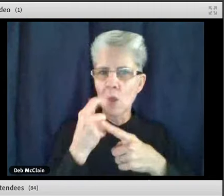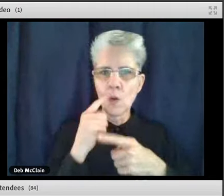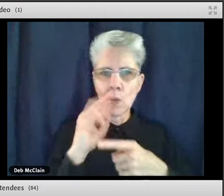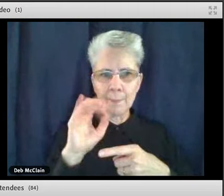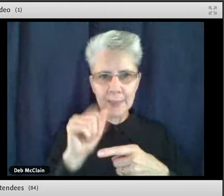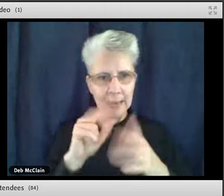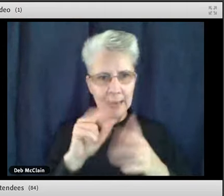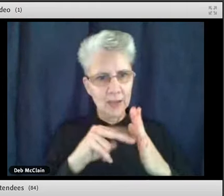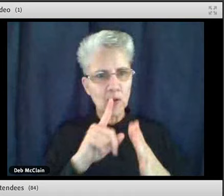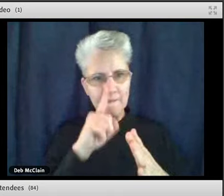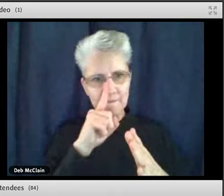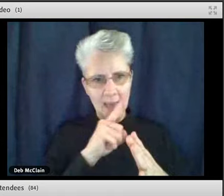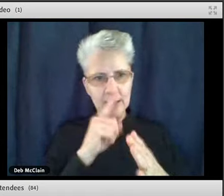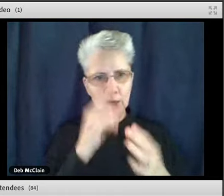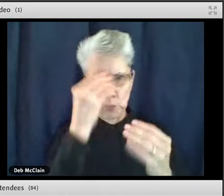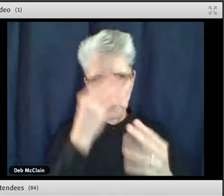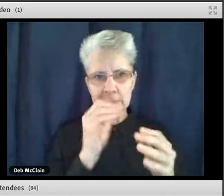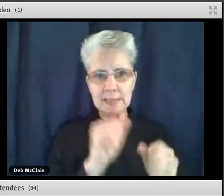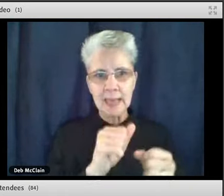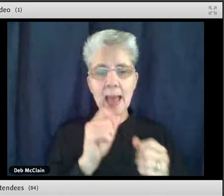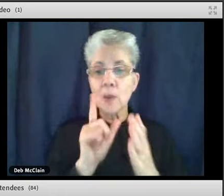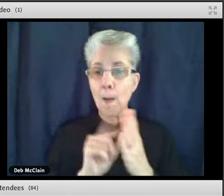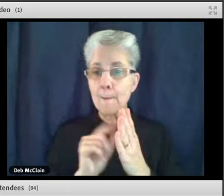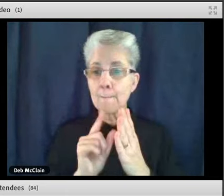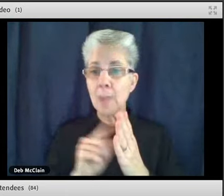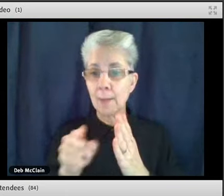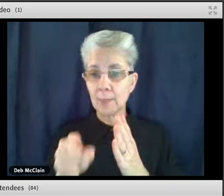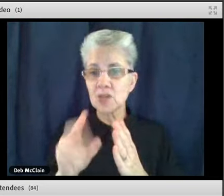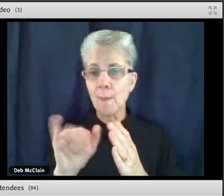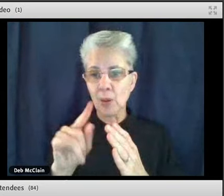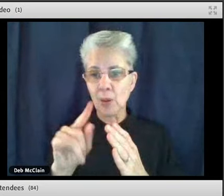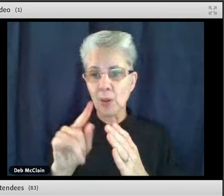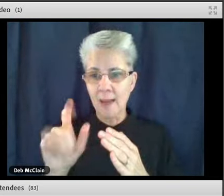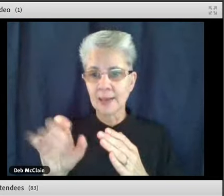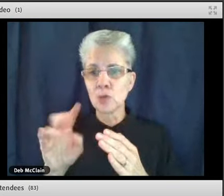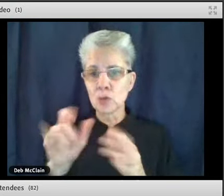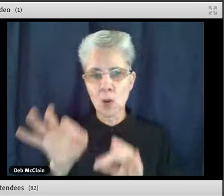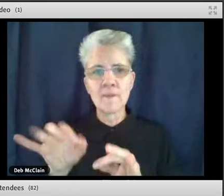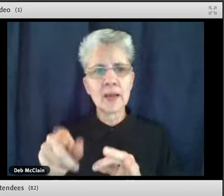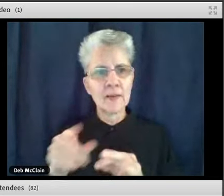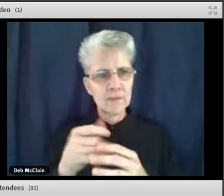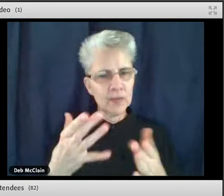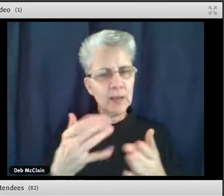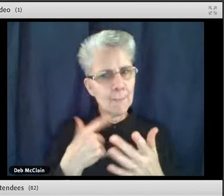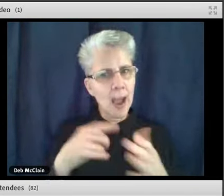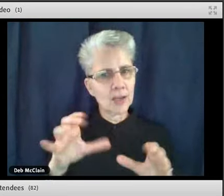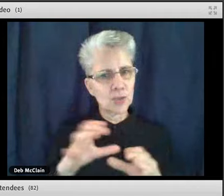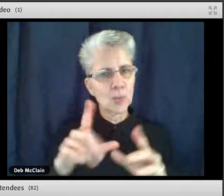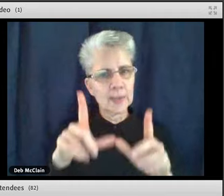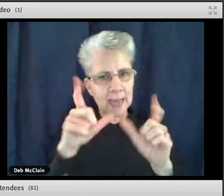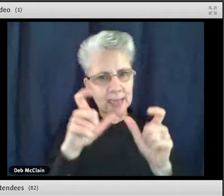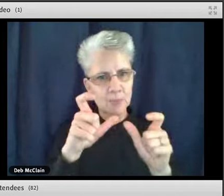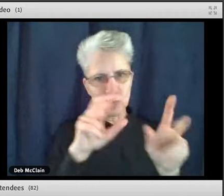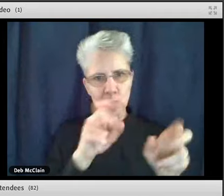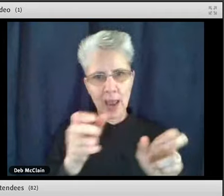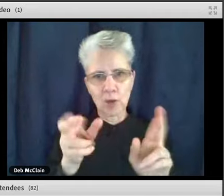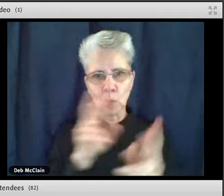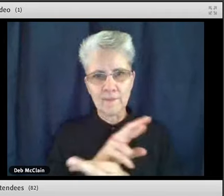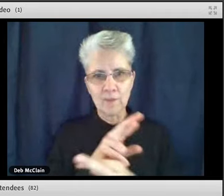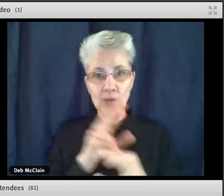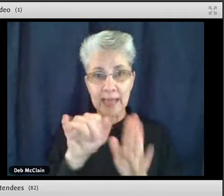libraries. There's a guide to COVID-19 for public libraries. There's a pandemic preparedness from the American Library